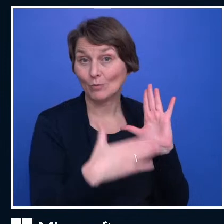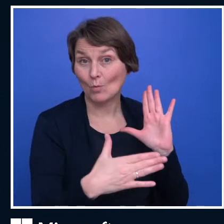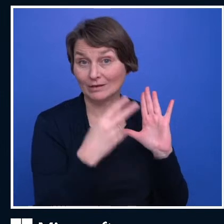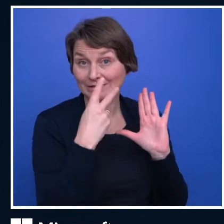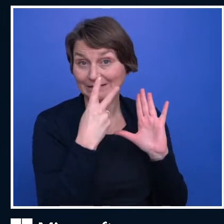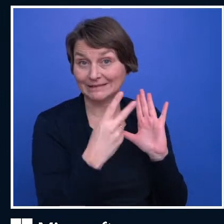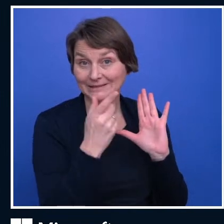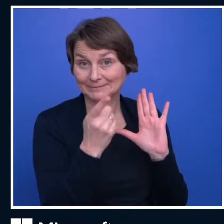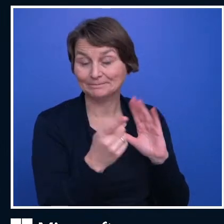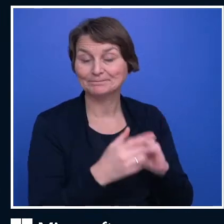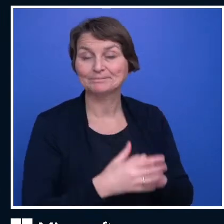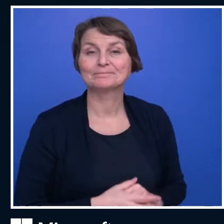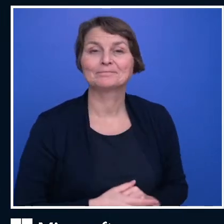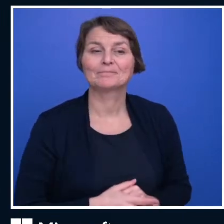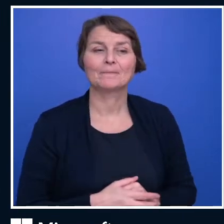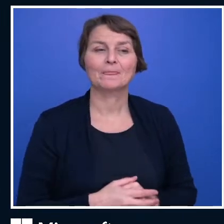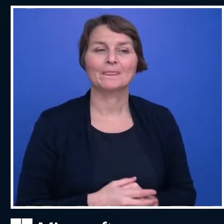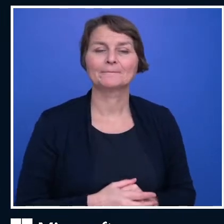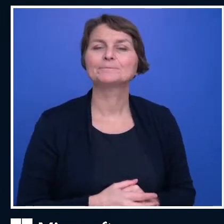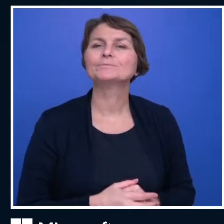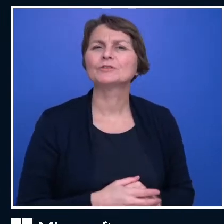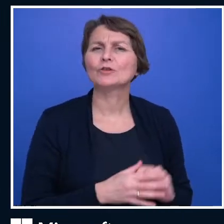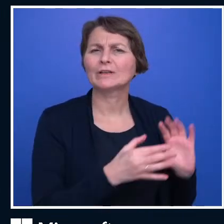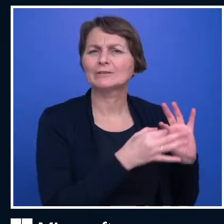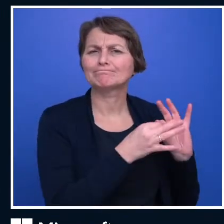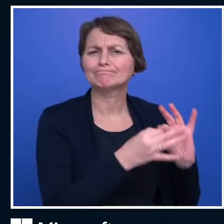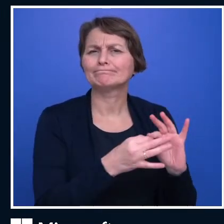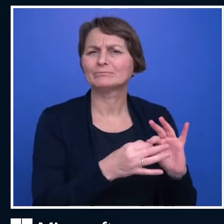to a GitHub repository, and